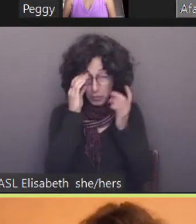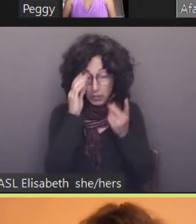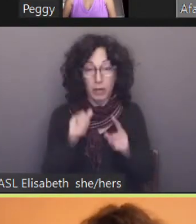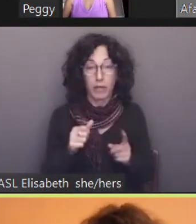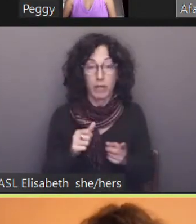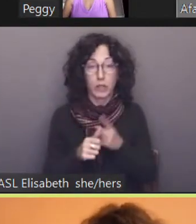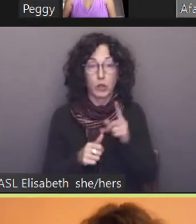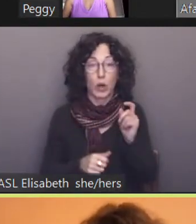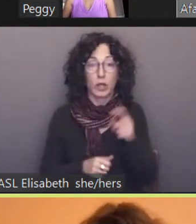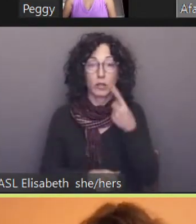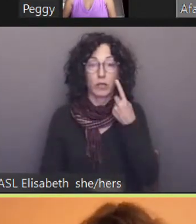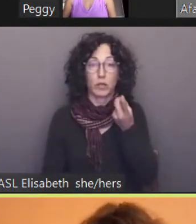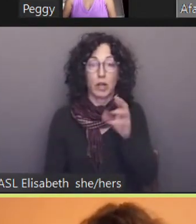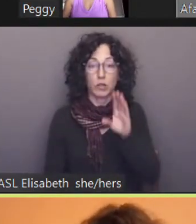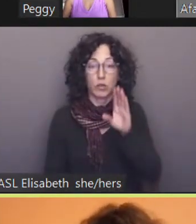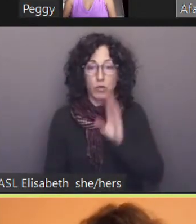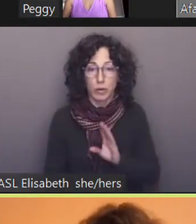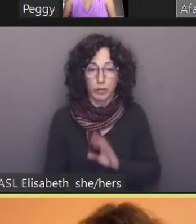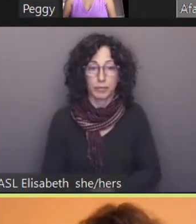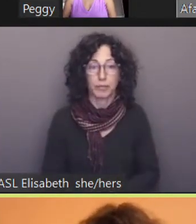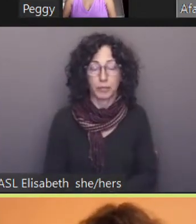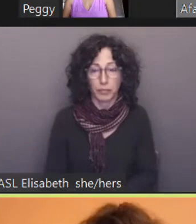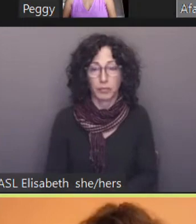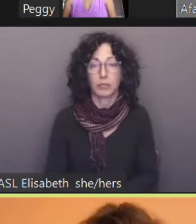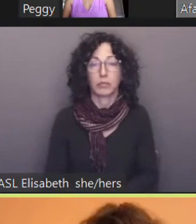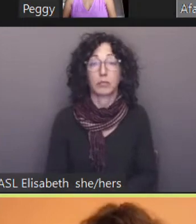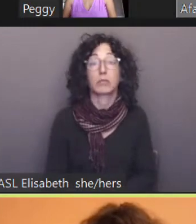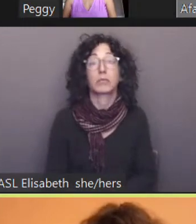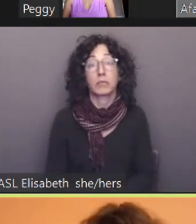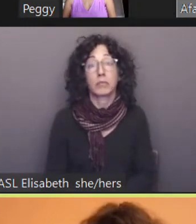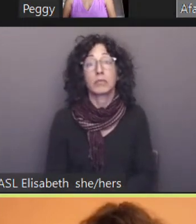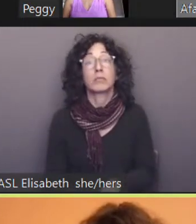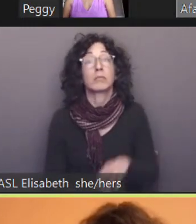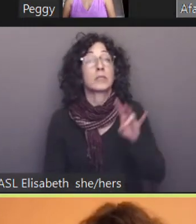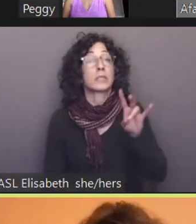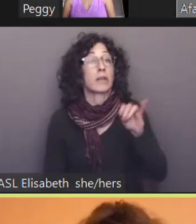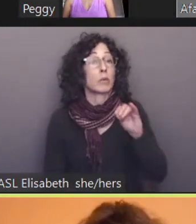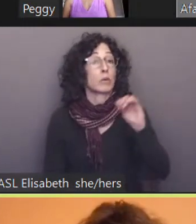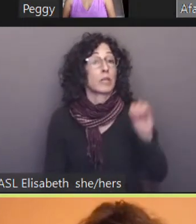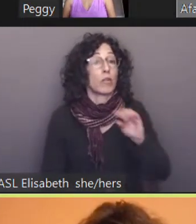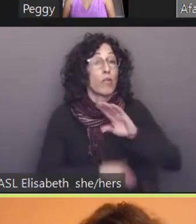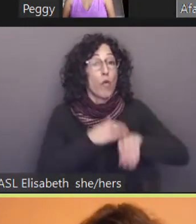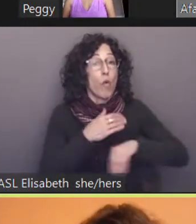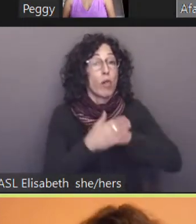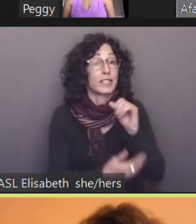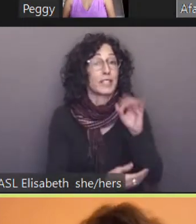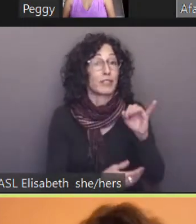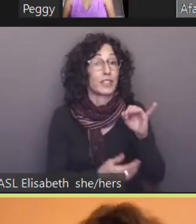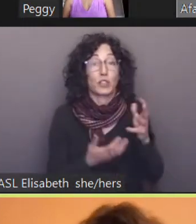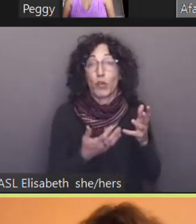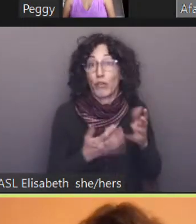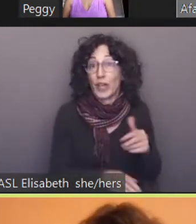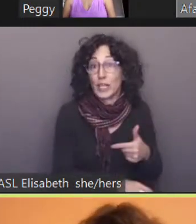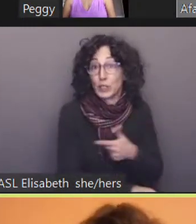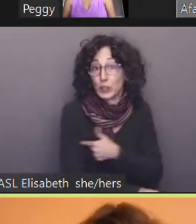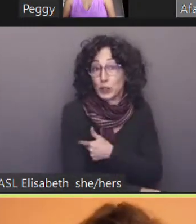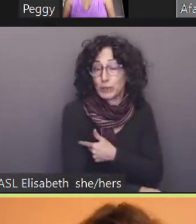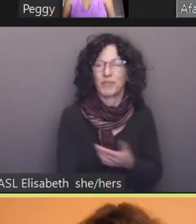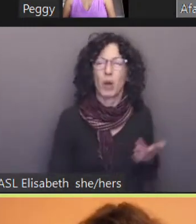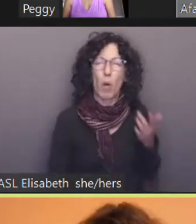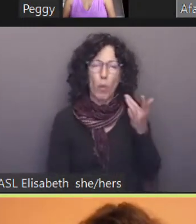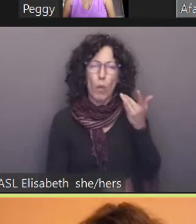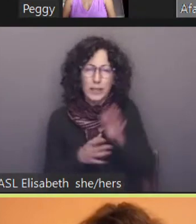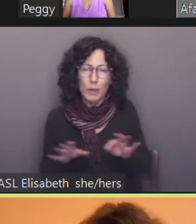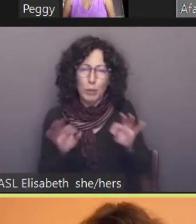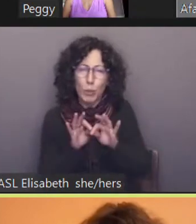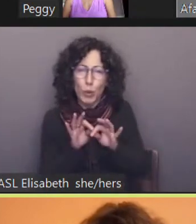Brown. And the question is, with 70% of San Francisco vaccinated, why is it important now to